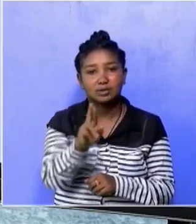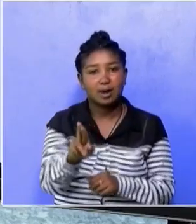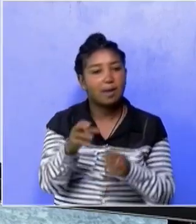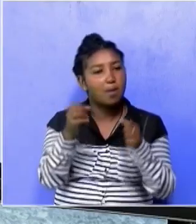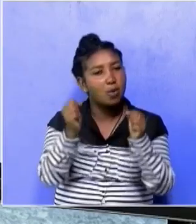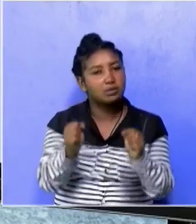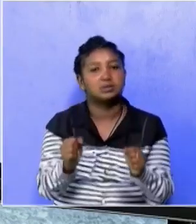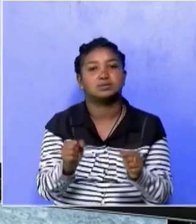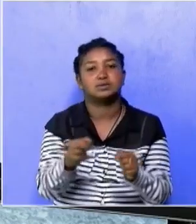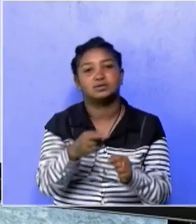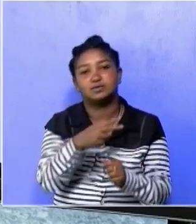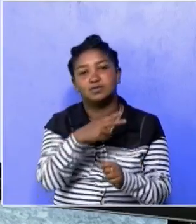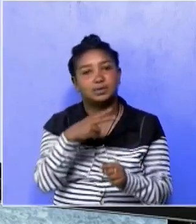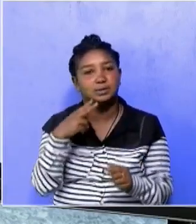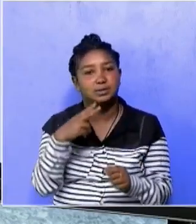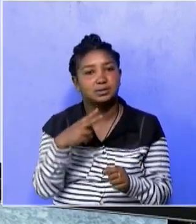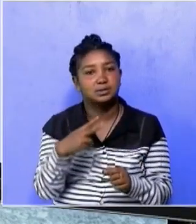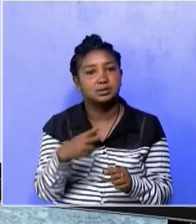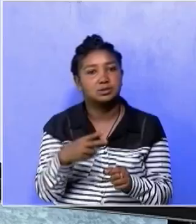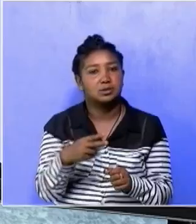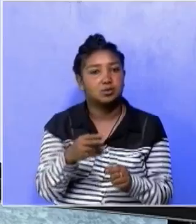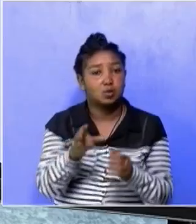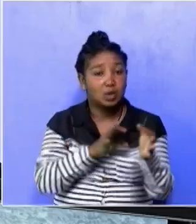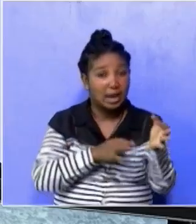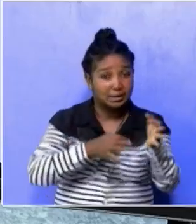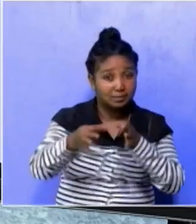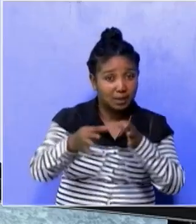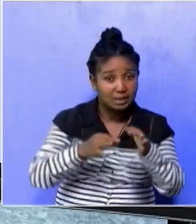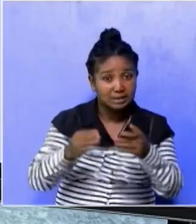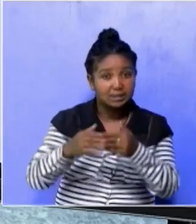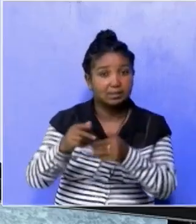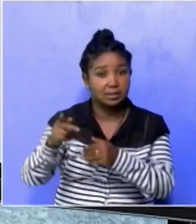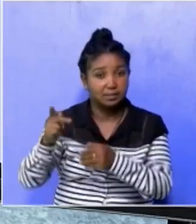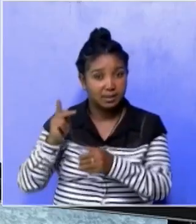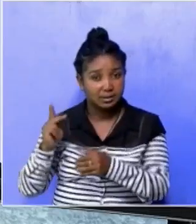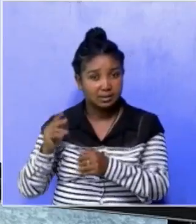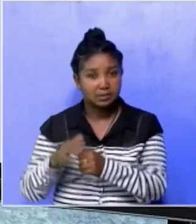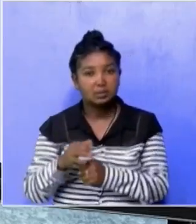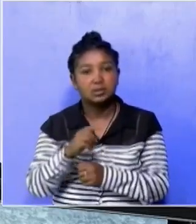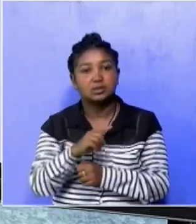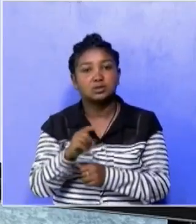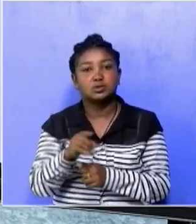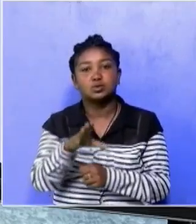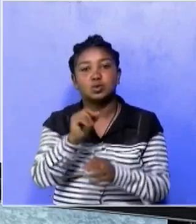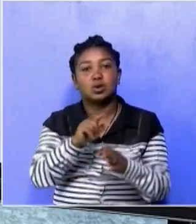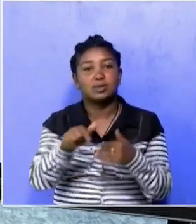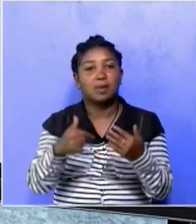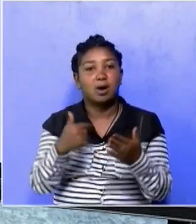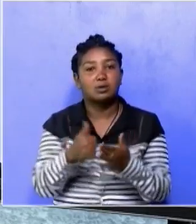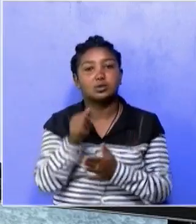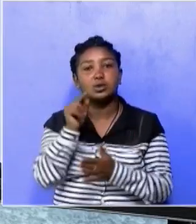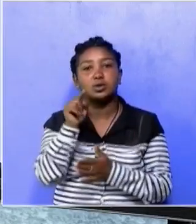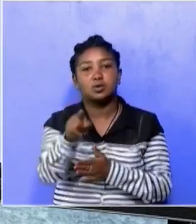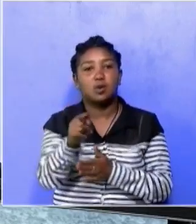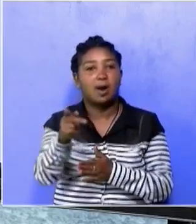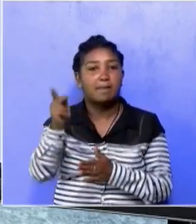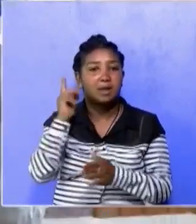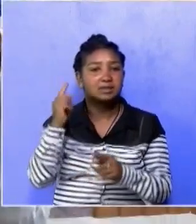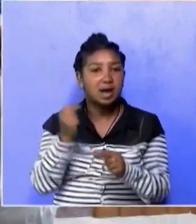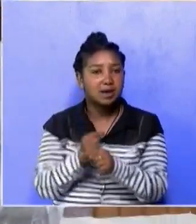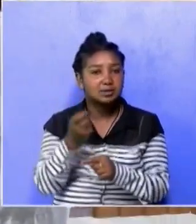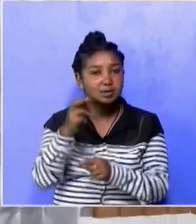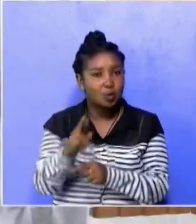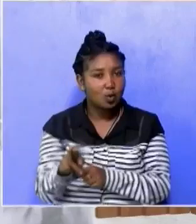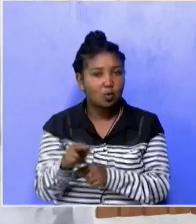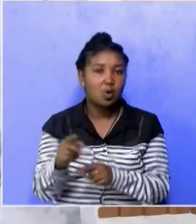possible verbs. While you are expressing simple past tense in order to talk about your past action